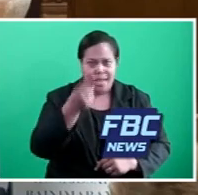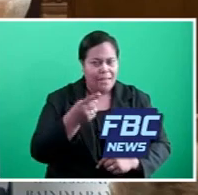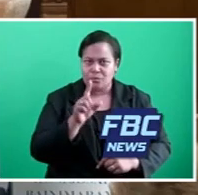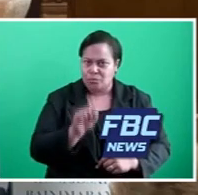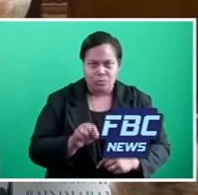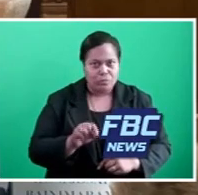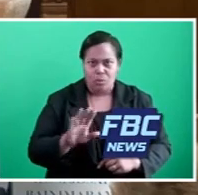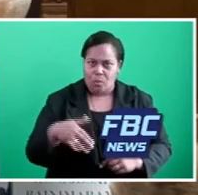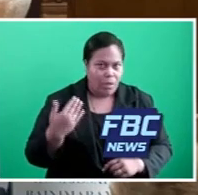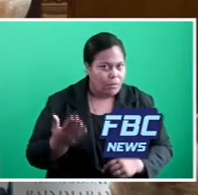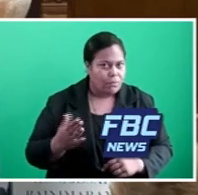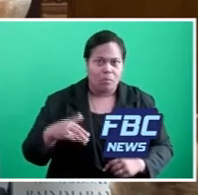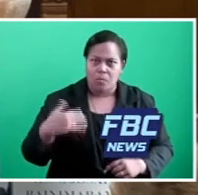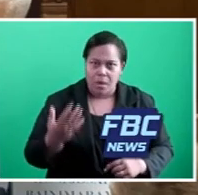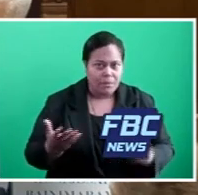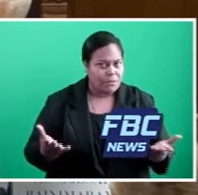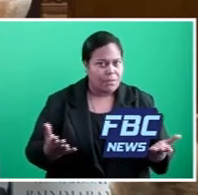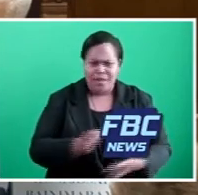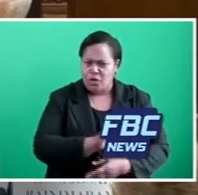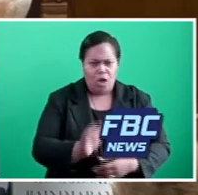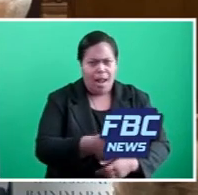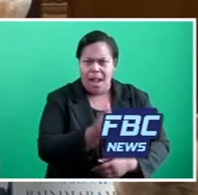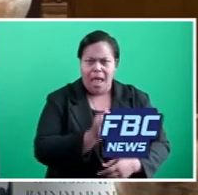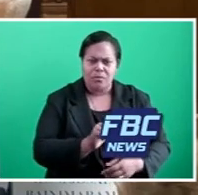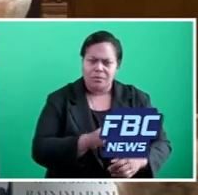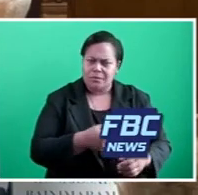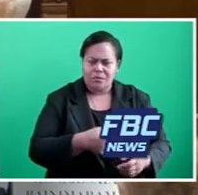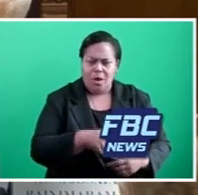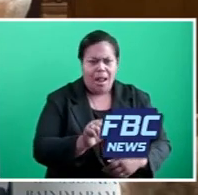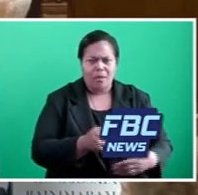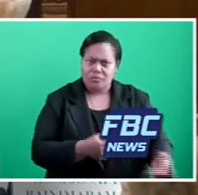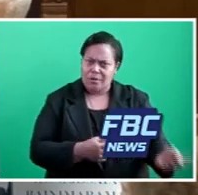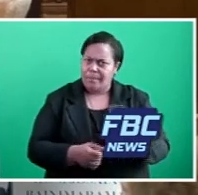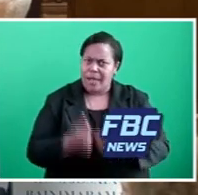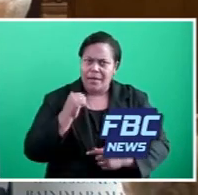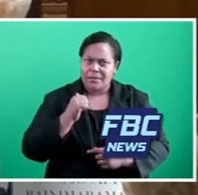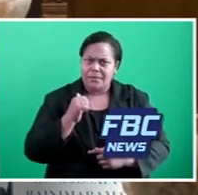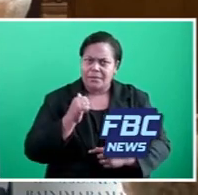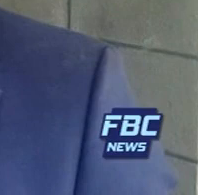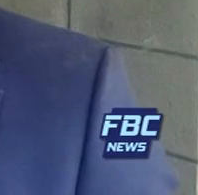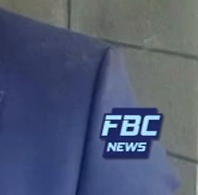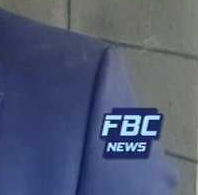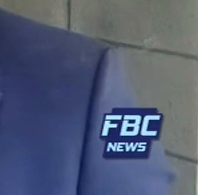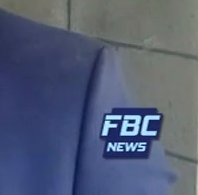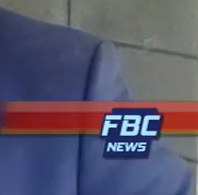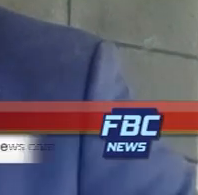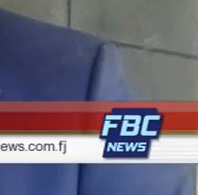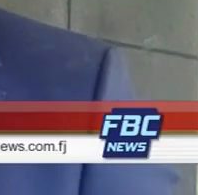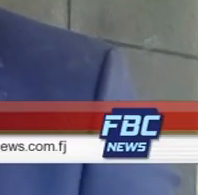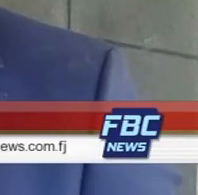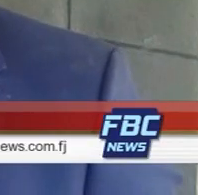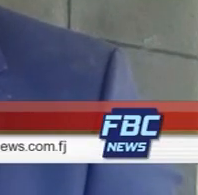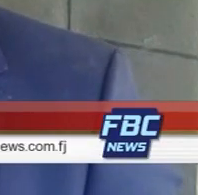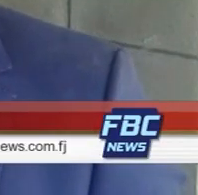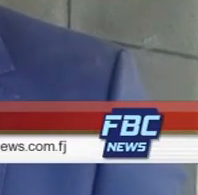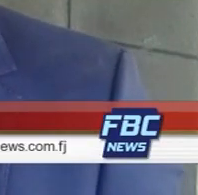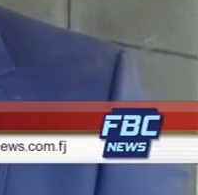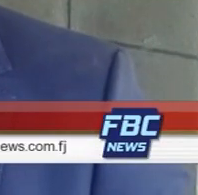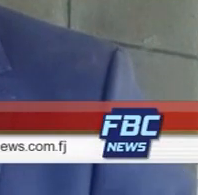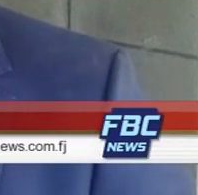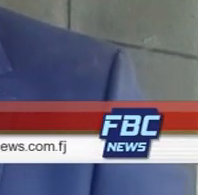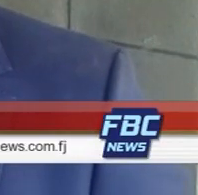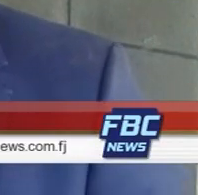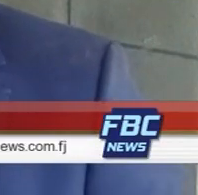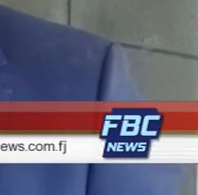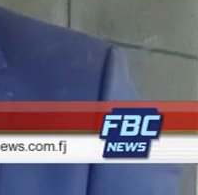this and that they should not be allowed to come back, at least for a period of time, through your ruling, Mr. Speaker, sir. Thank you. Speaker of Parliament Ratuepeli